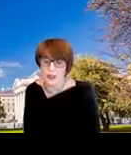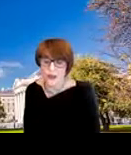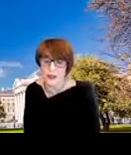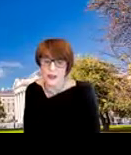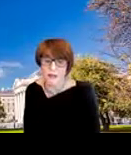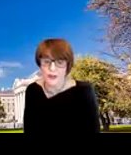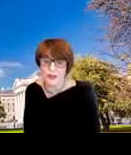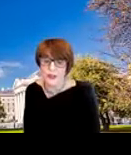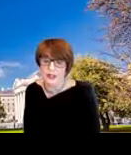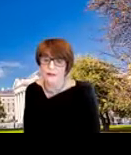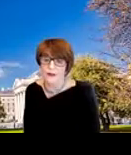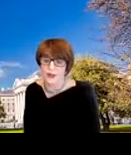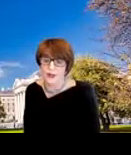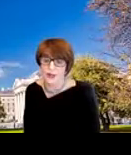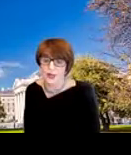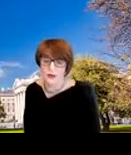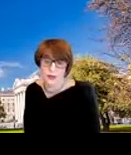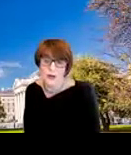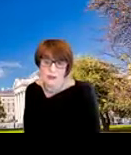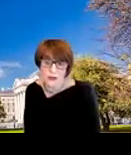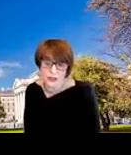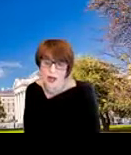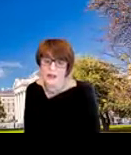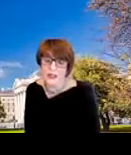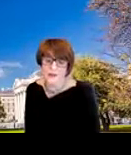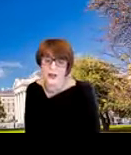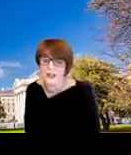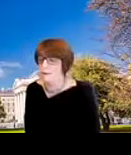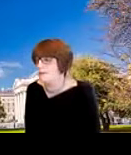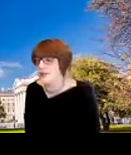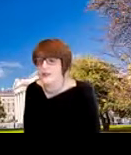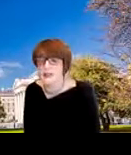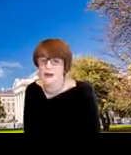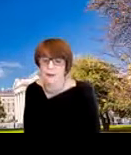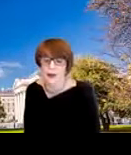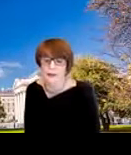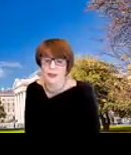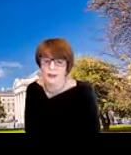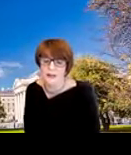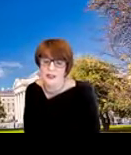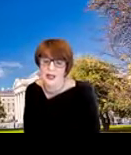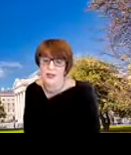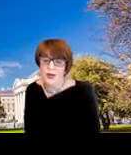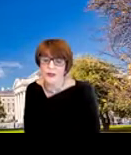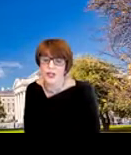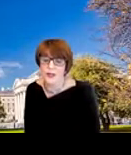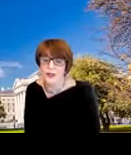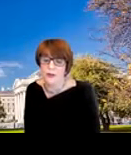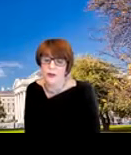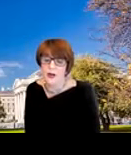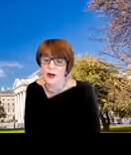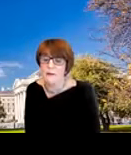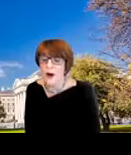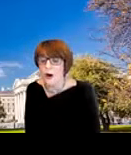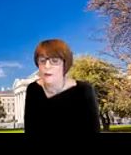really good and important information here. So the most common side effects, pretty similar perhaps to most of us had, was tender